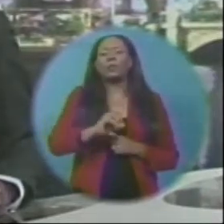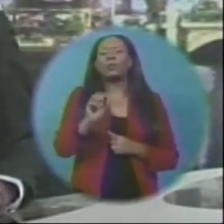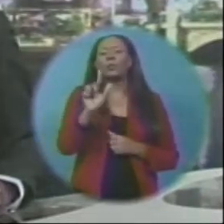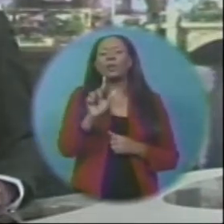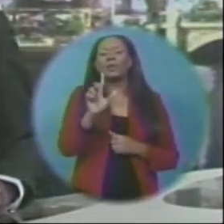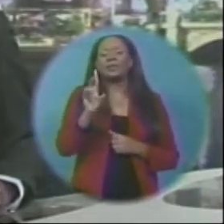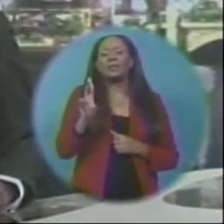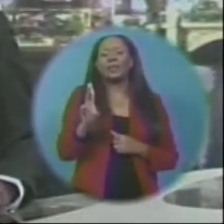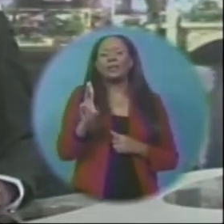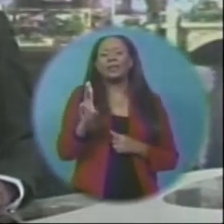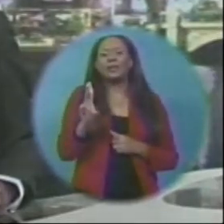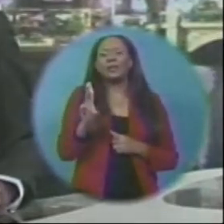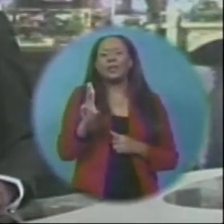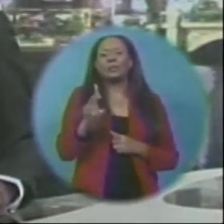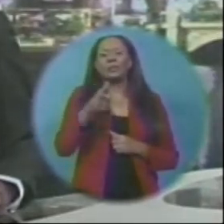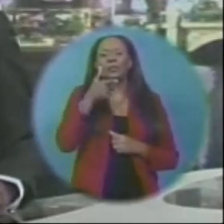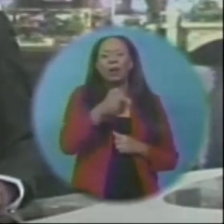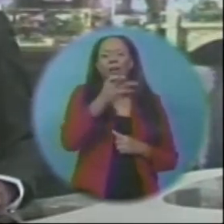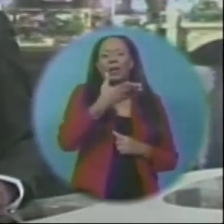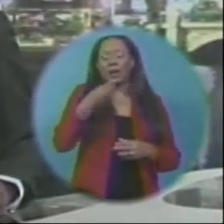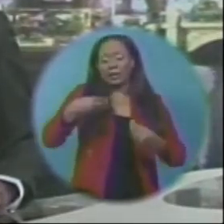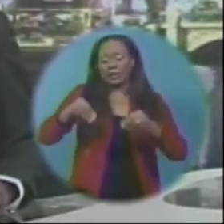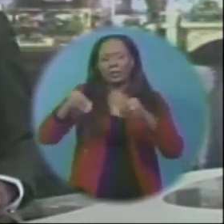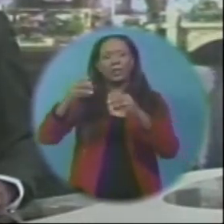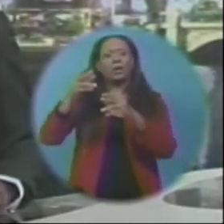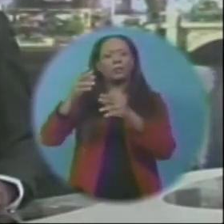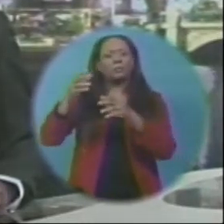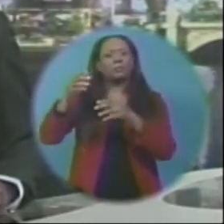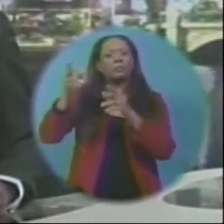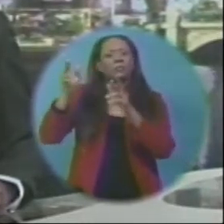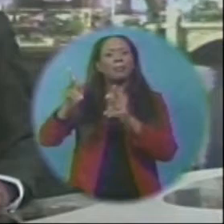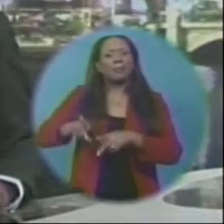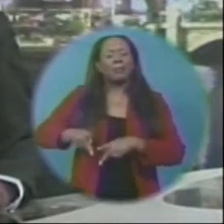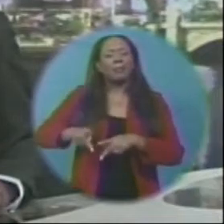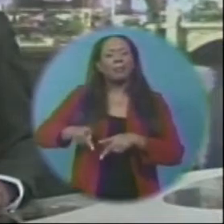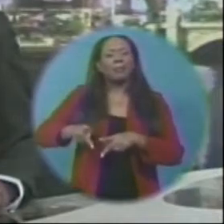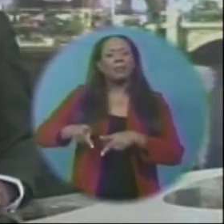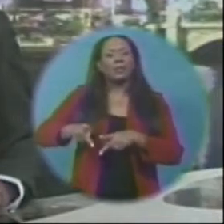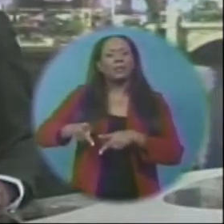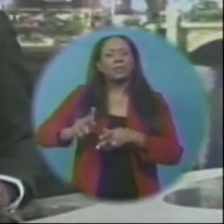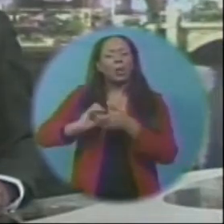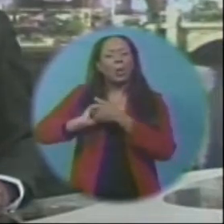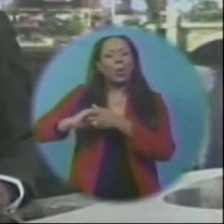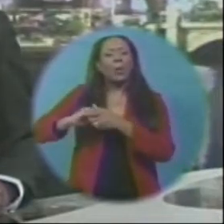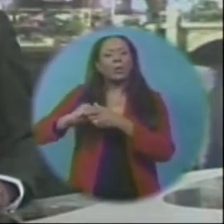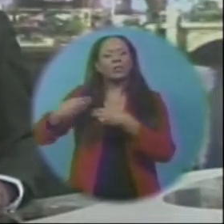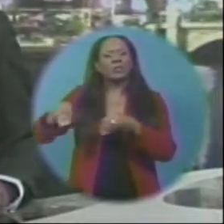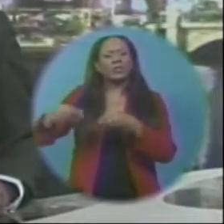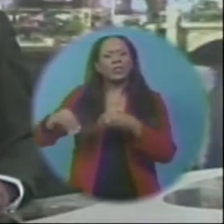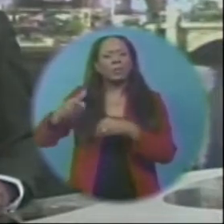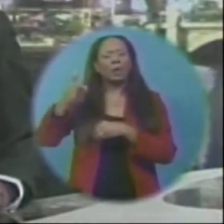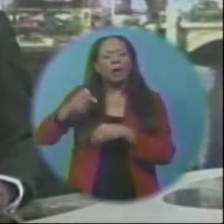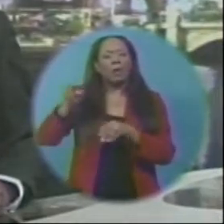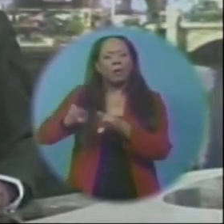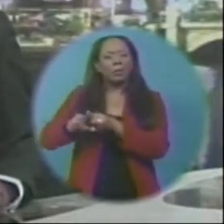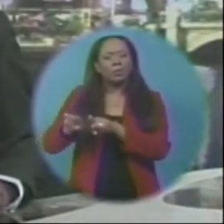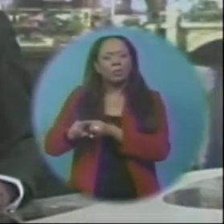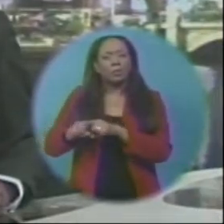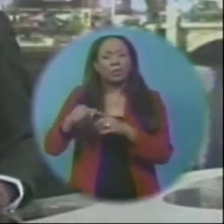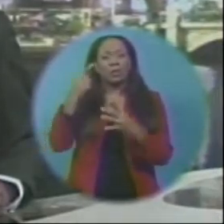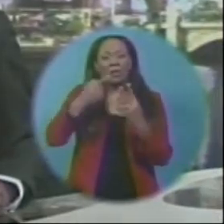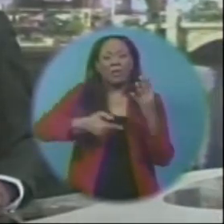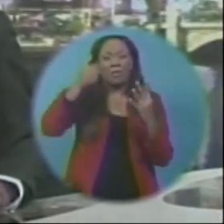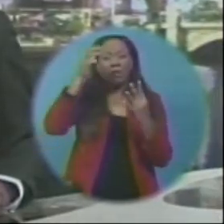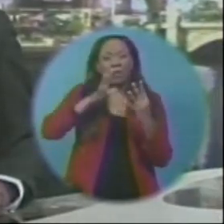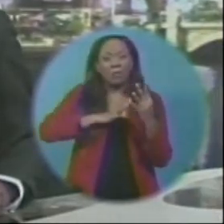shot and a shopkeeper and several other people robbed in Clear Hall in late-night attack on Friday. The 4 gunmen were still on the loose up to